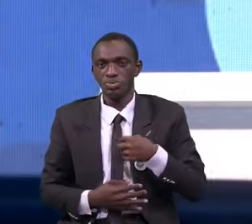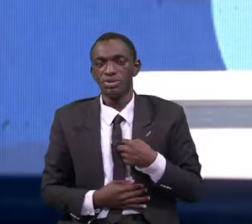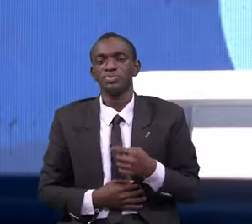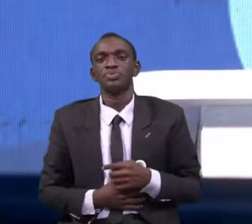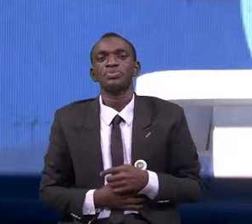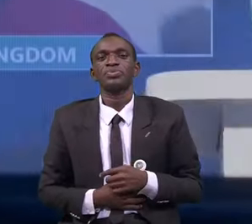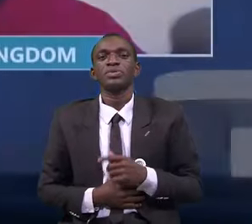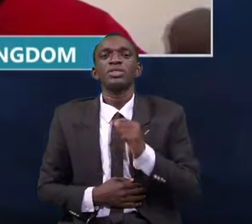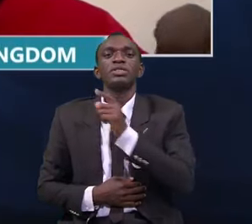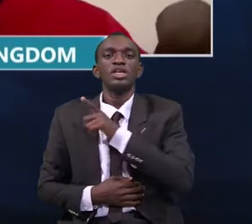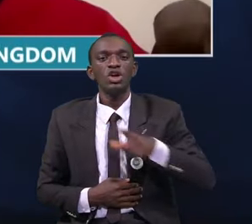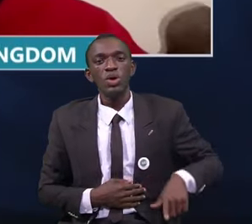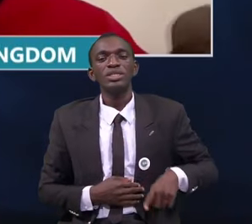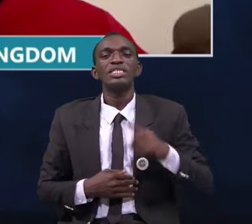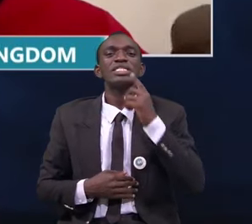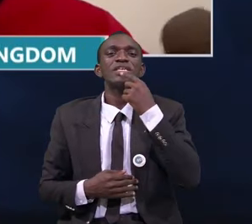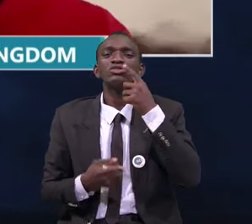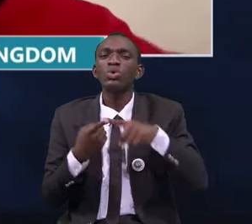The Lord said unto who?